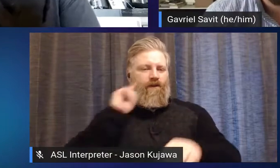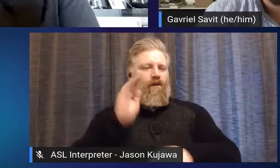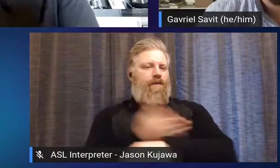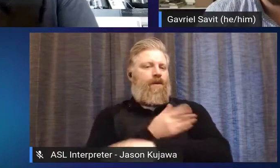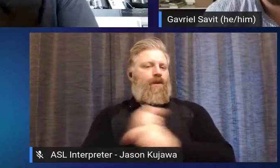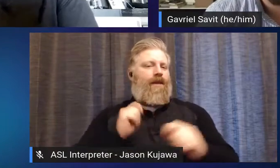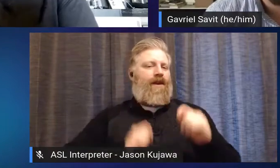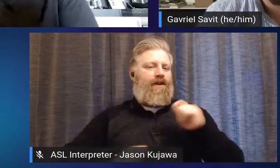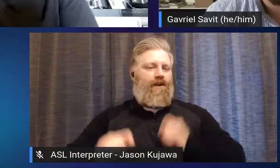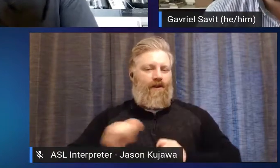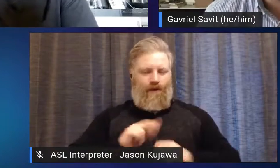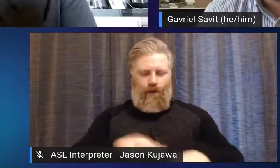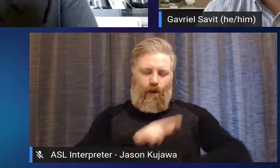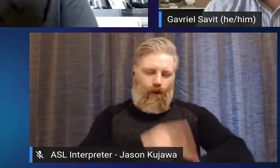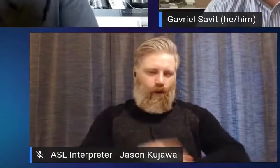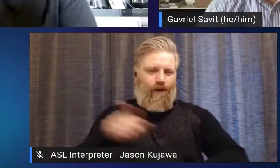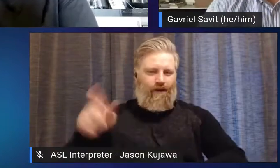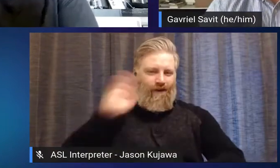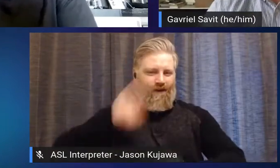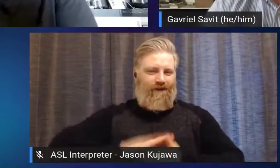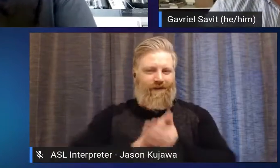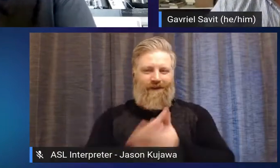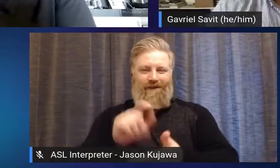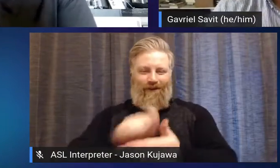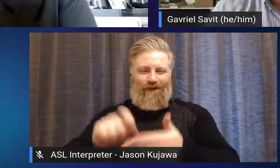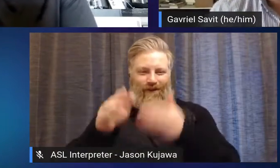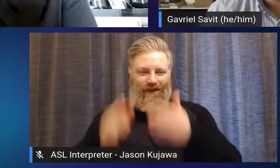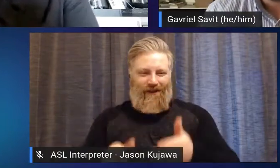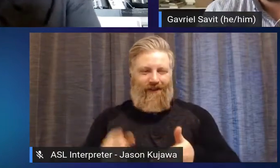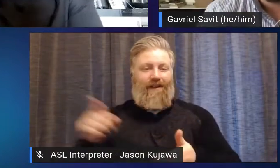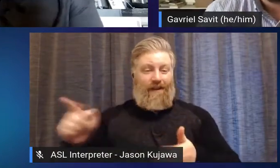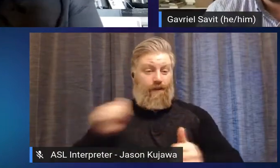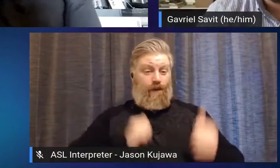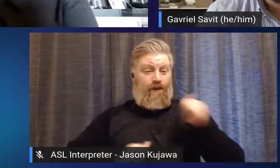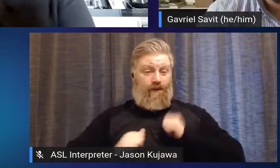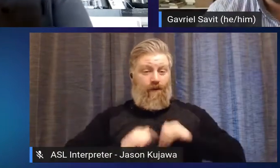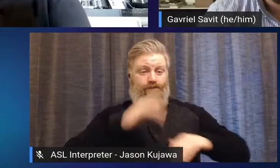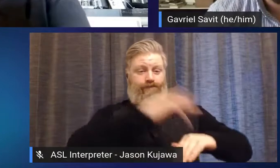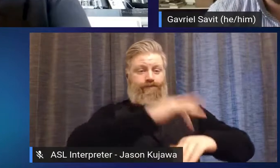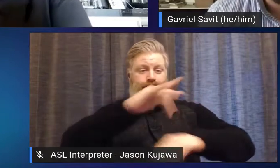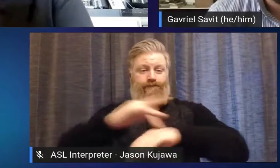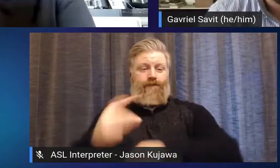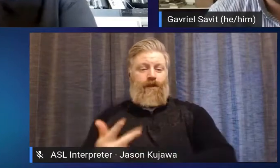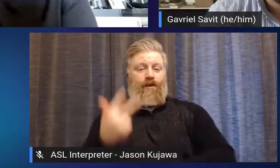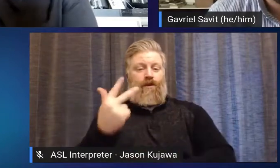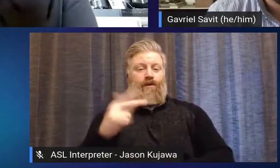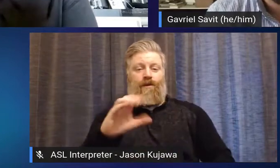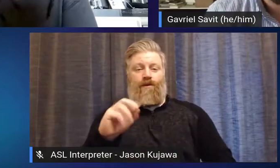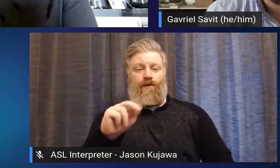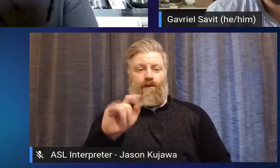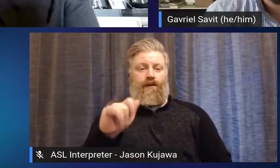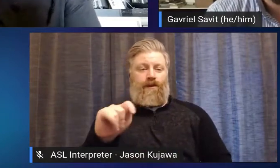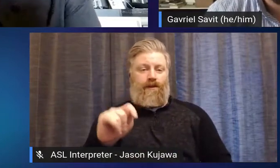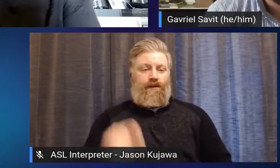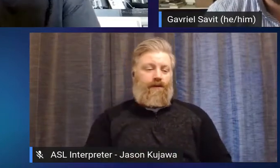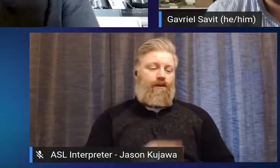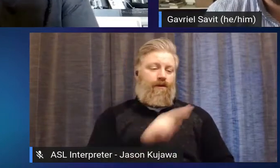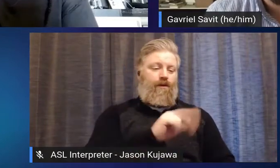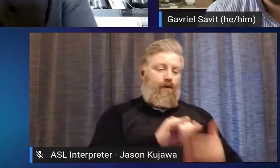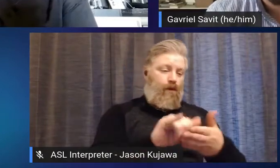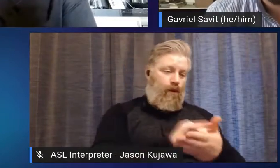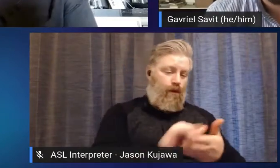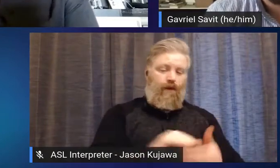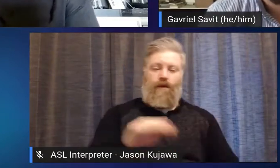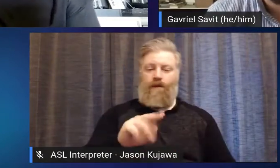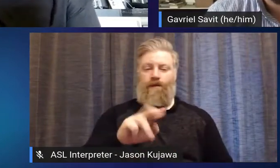become a writer. He has performed on 3 continents, from New York to Brussels to Tokyo, and he's the author